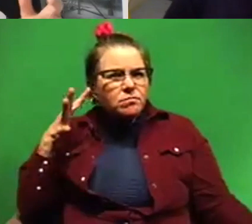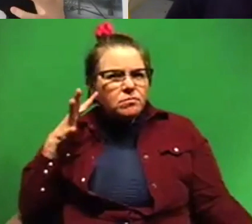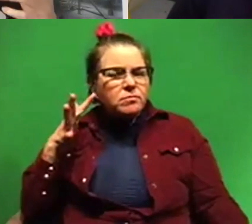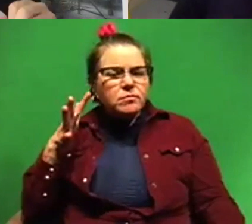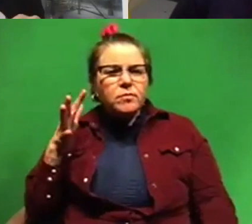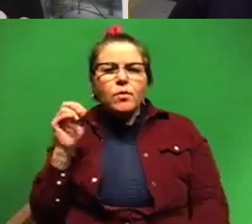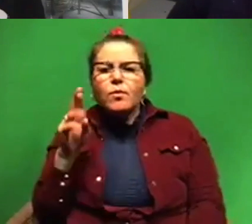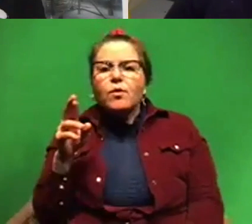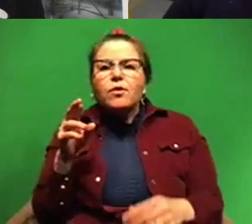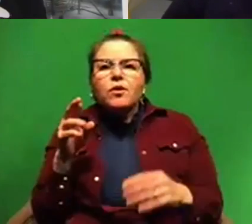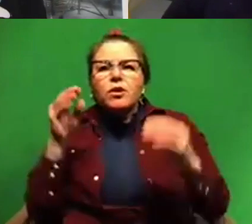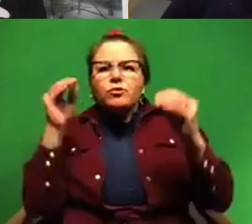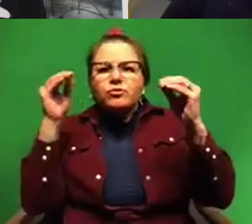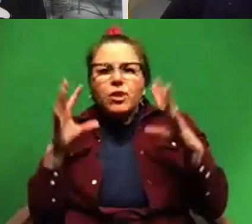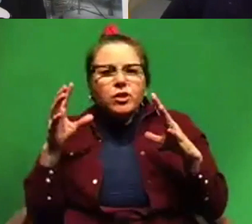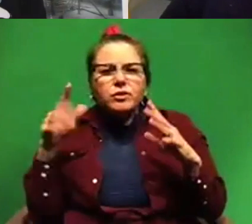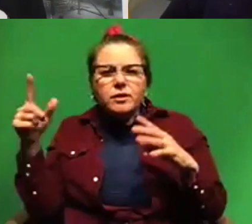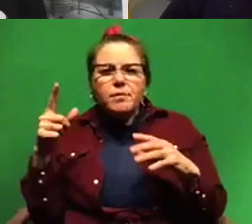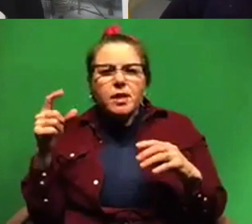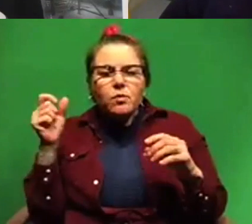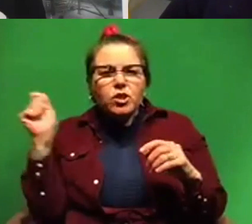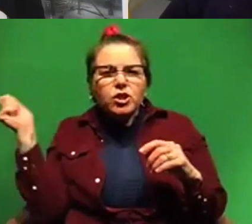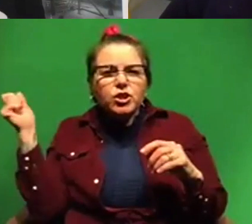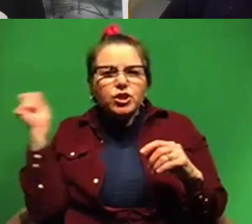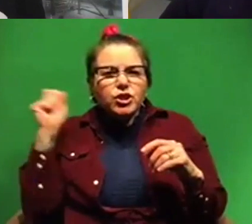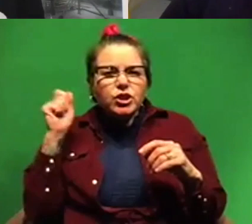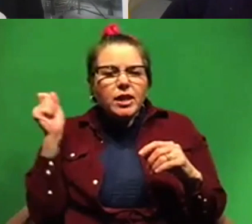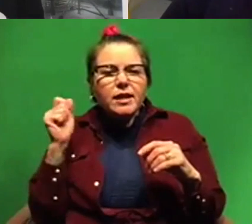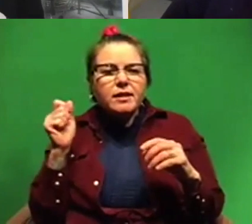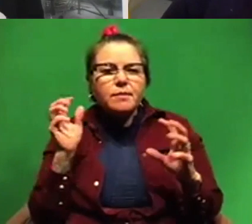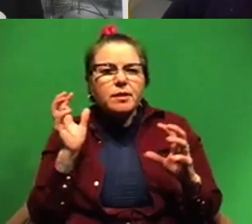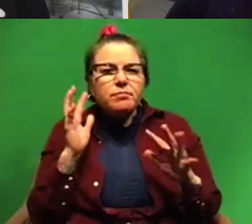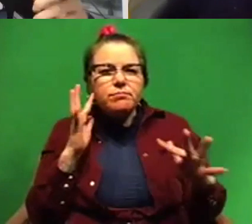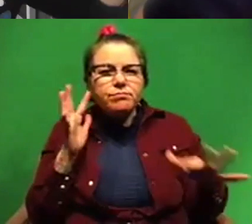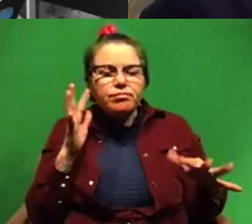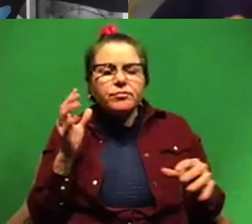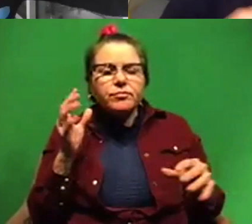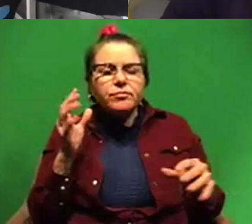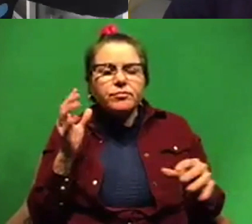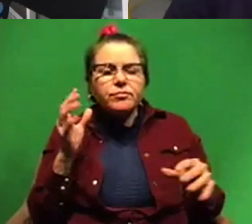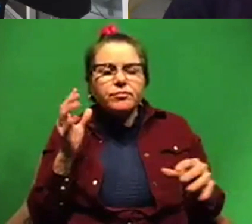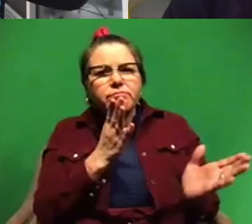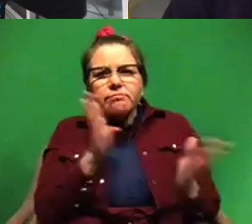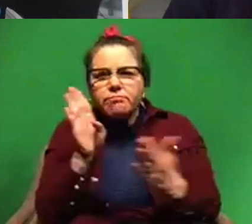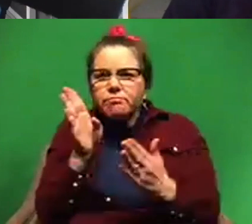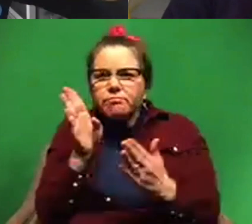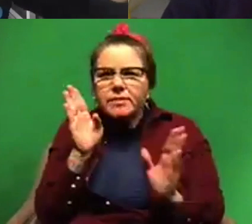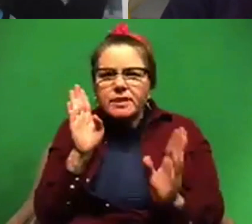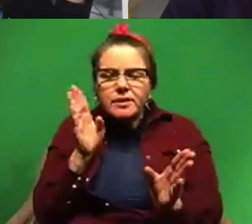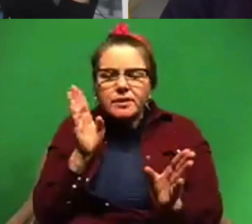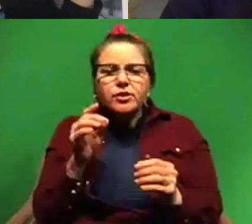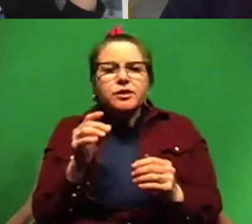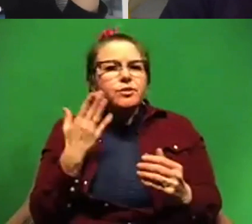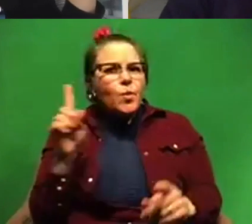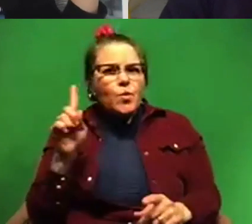your instructor or someone else will like shake a little shaker to try and get your attention. And you don't know where the sound is